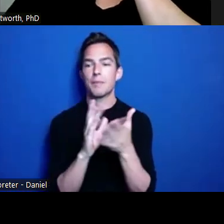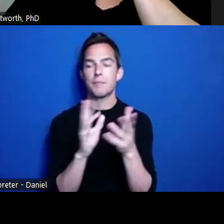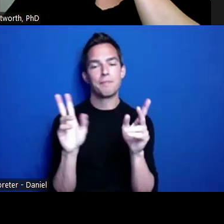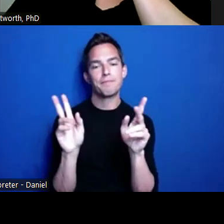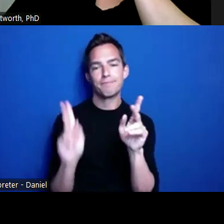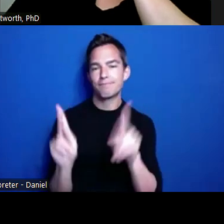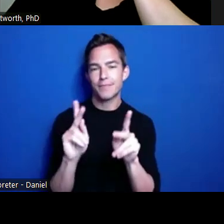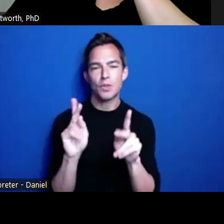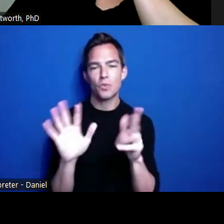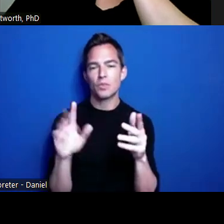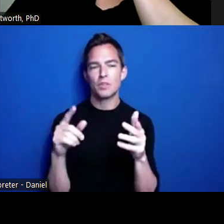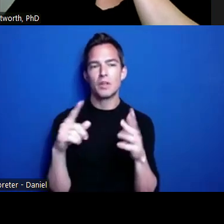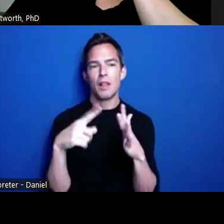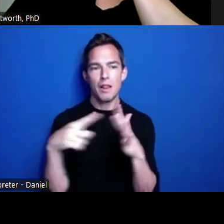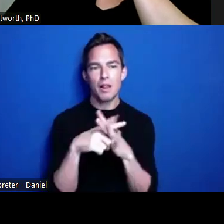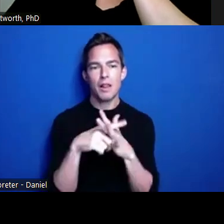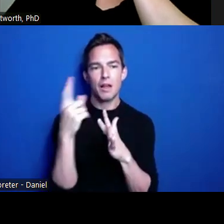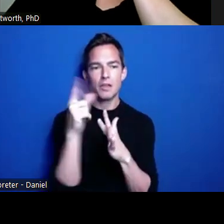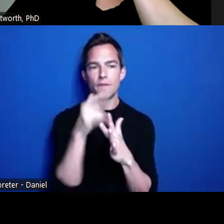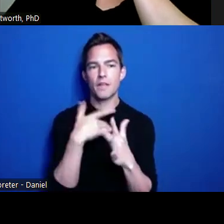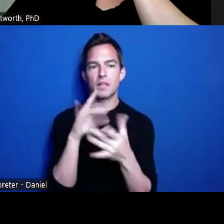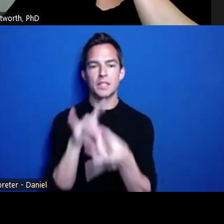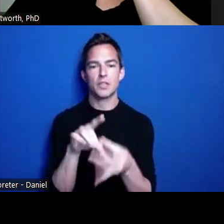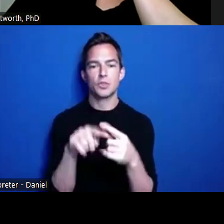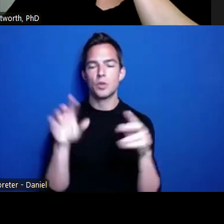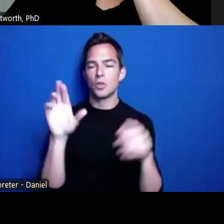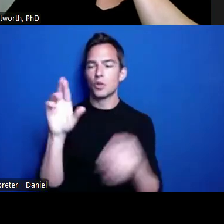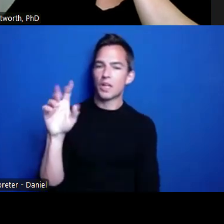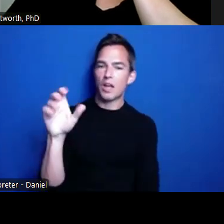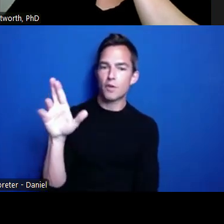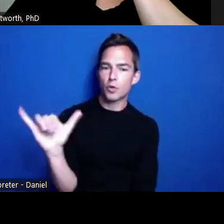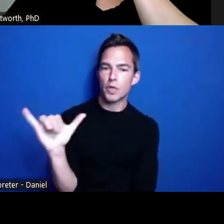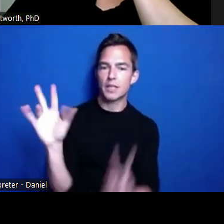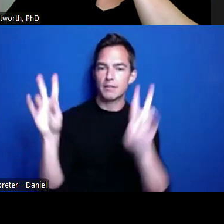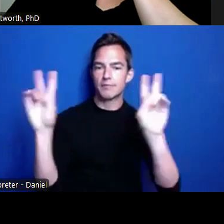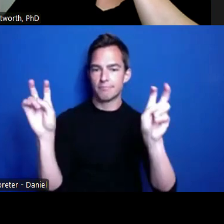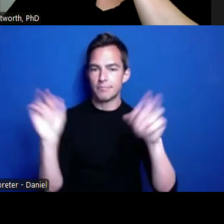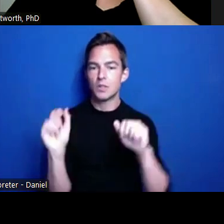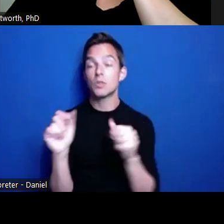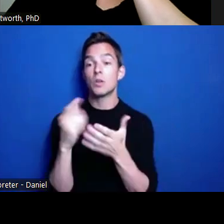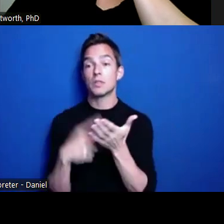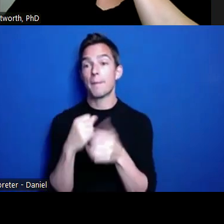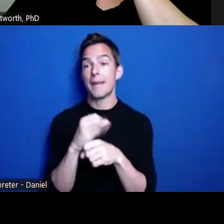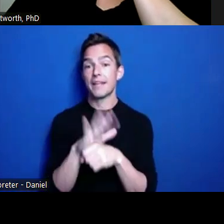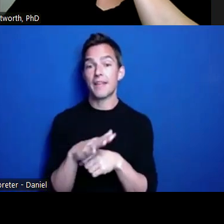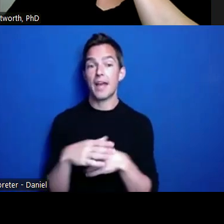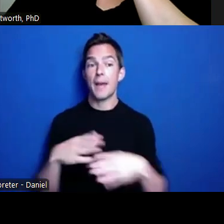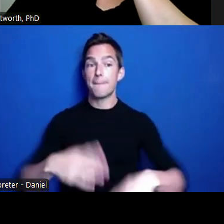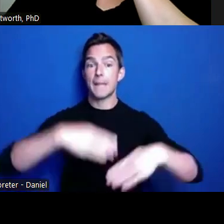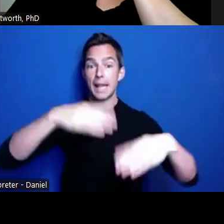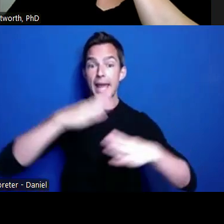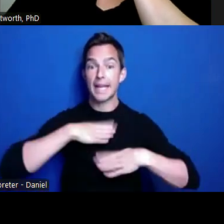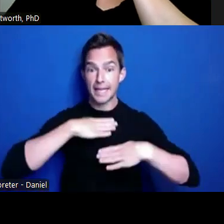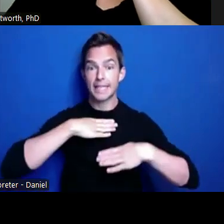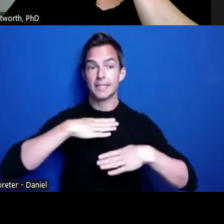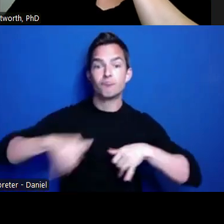don't align. They don't feel any connection to the term recovery. And so sometimes even just making that a blanket statement isn't fair